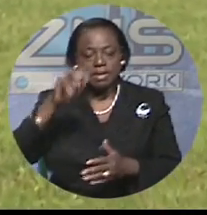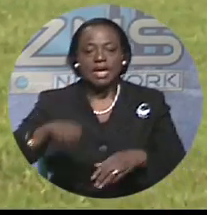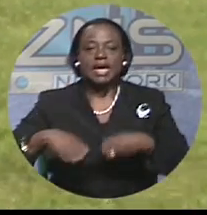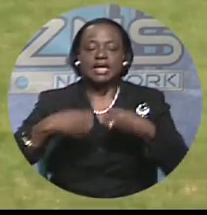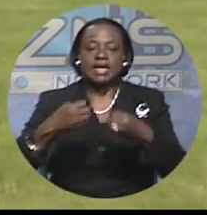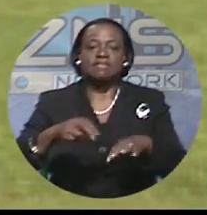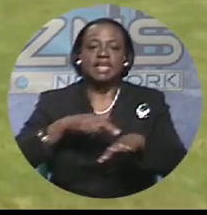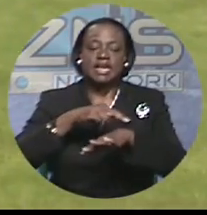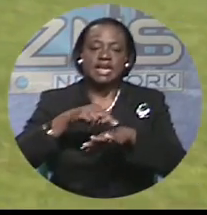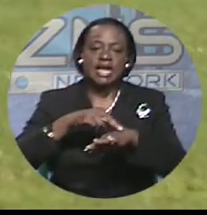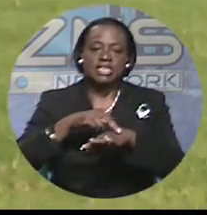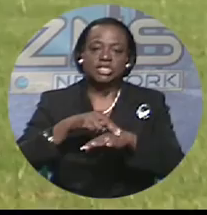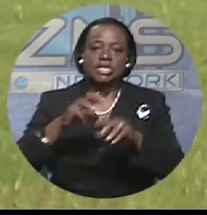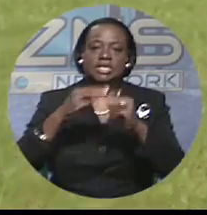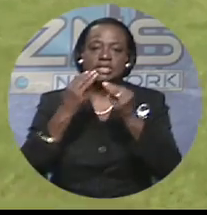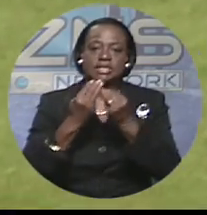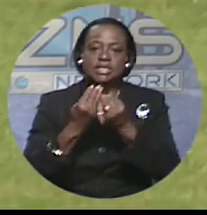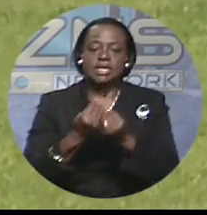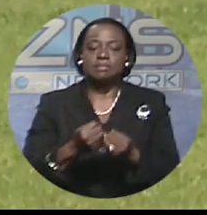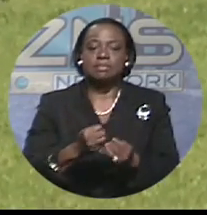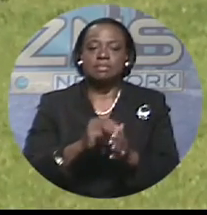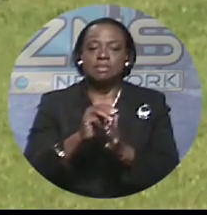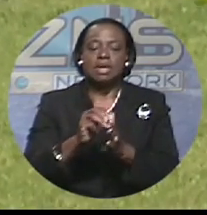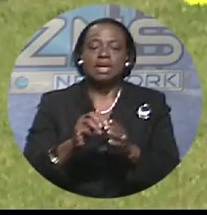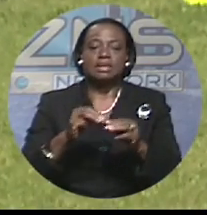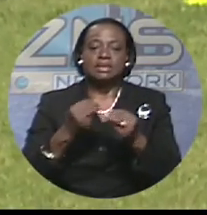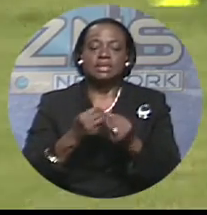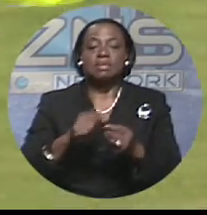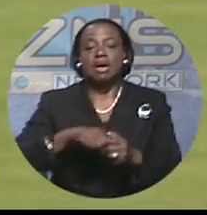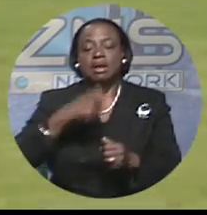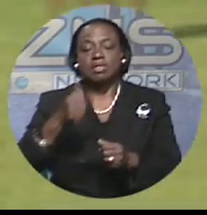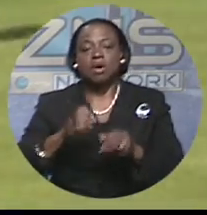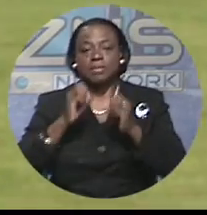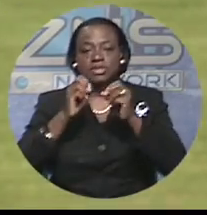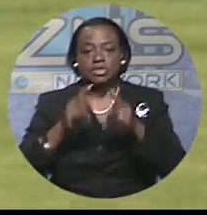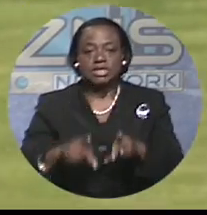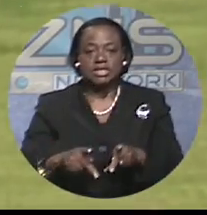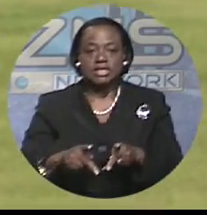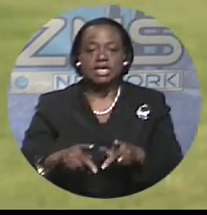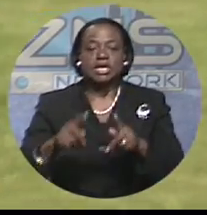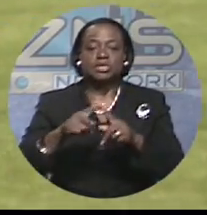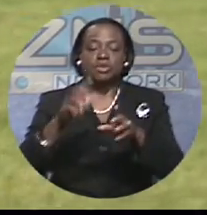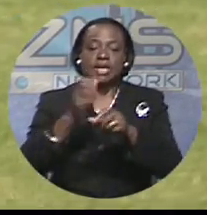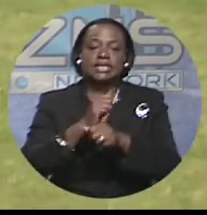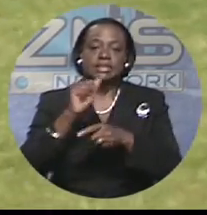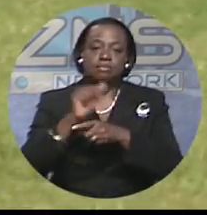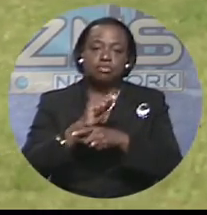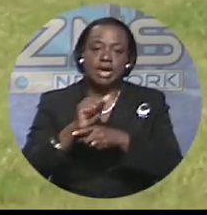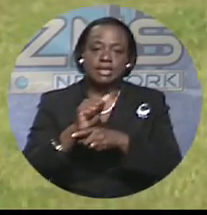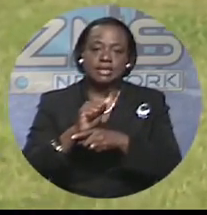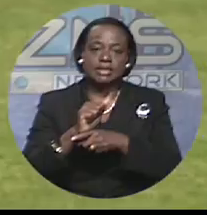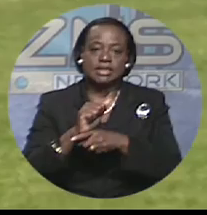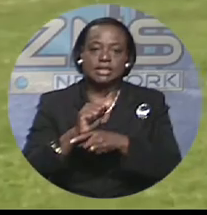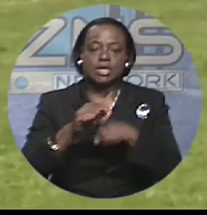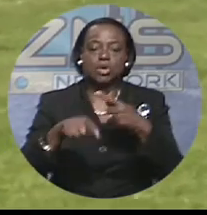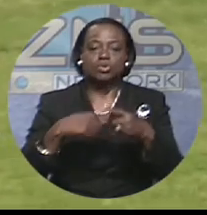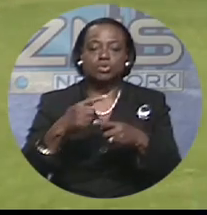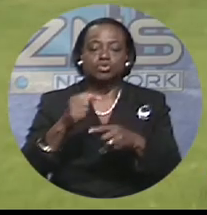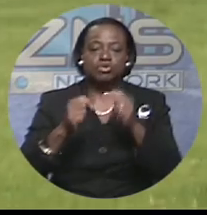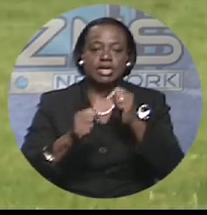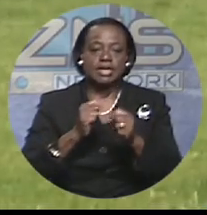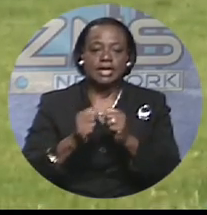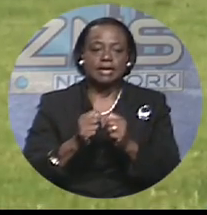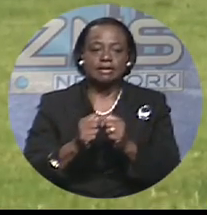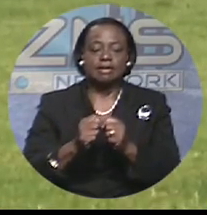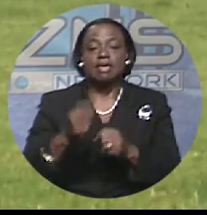opportunity to get some work in before they head off to Trinidad and Tobago for international competition in short order. They've